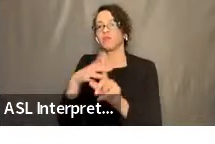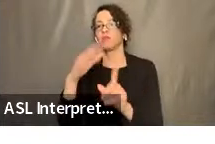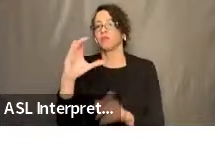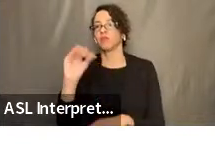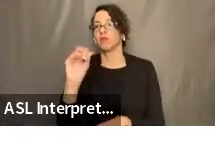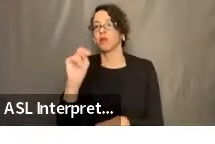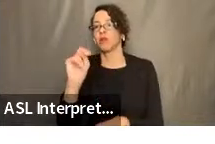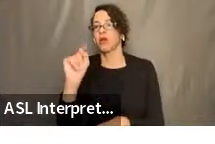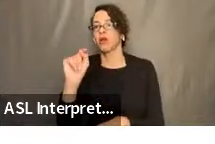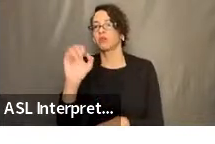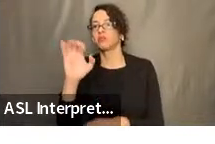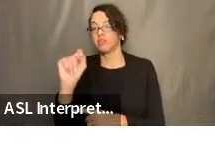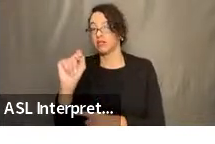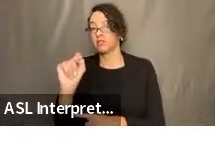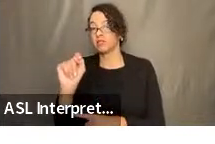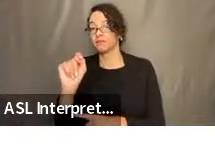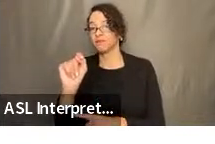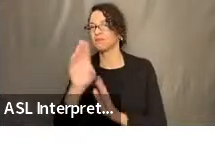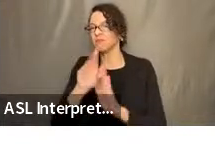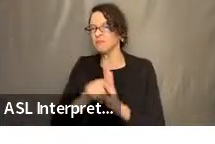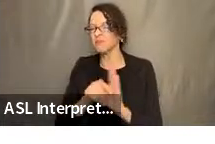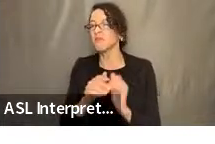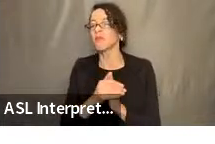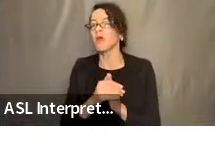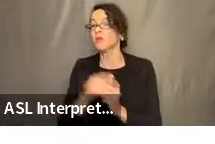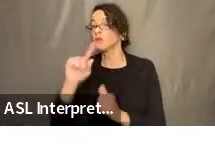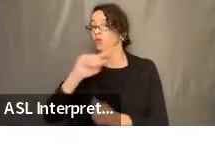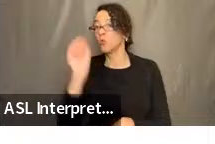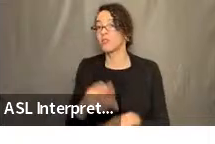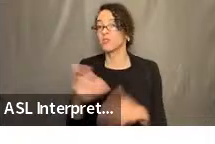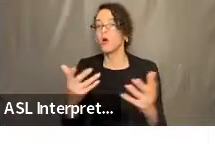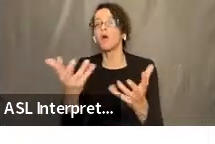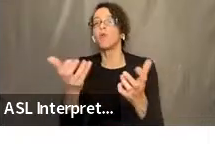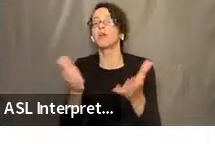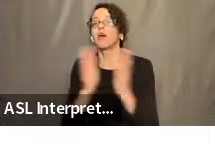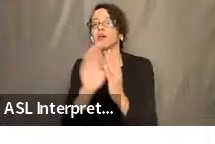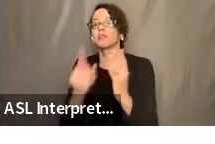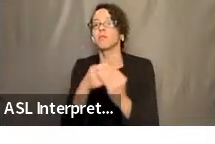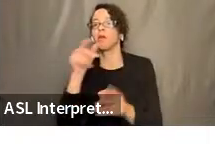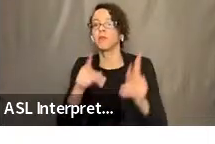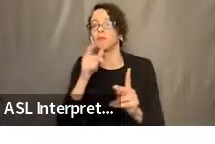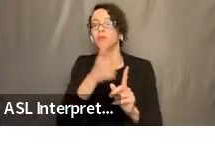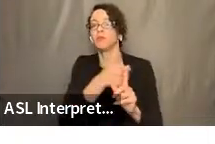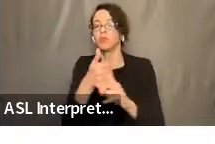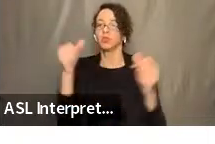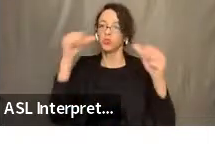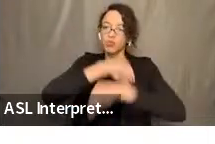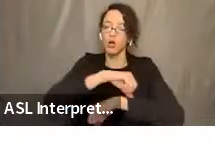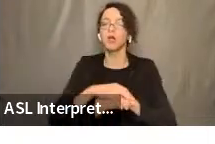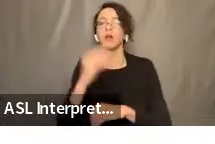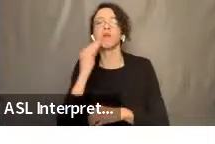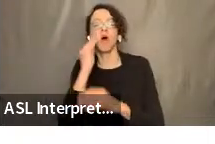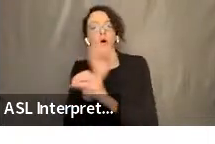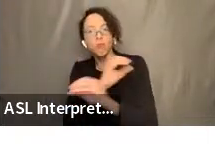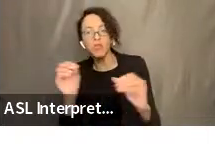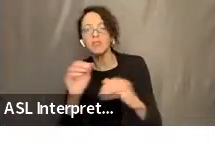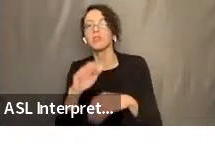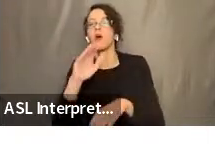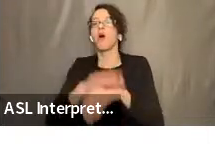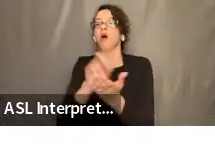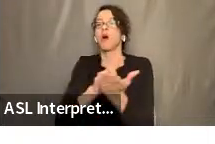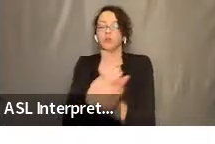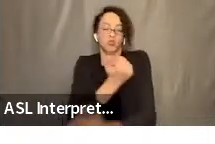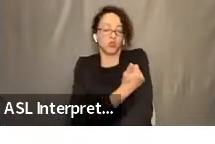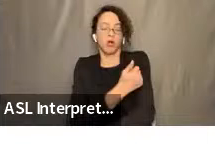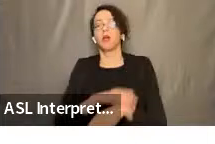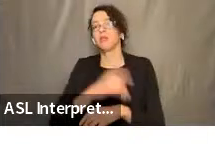question is, I want to ask about people who are drunk, homeless, on drugs, mentally ill,